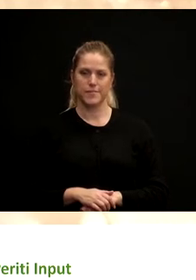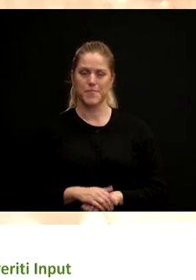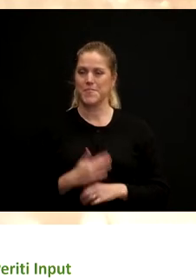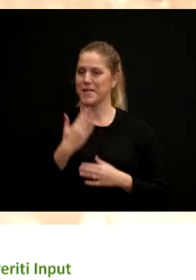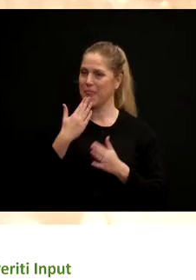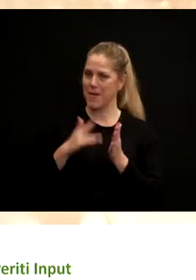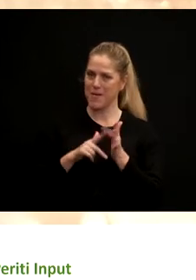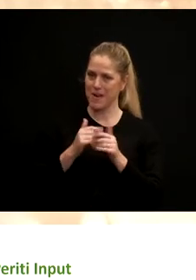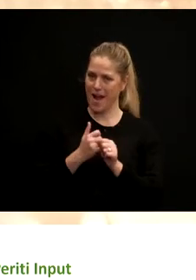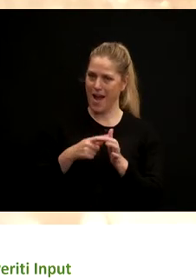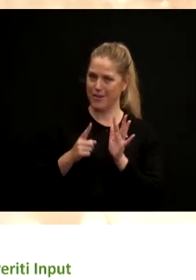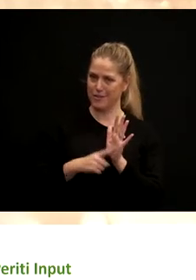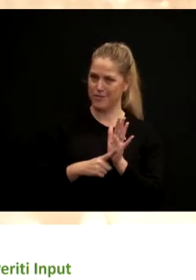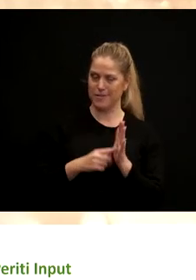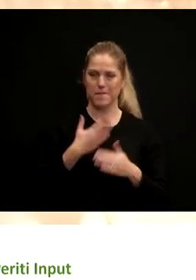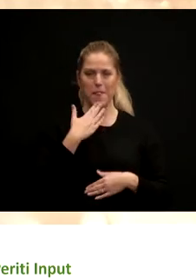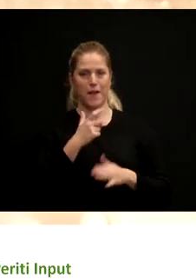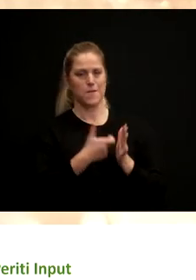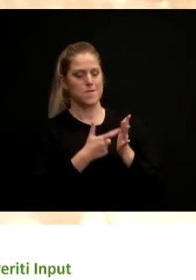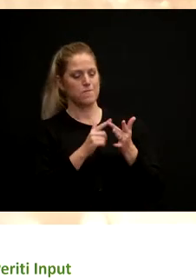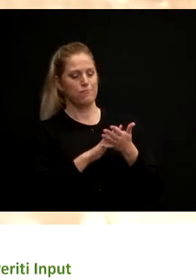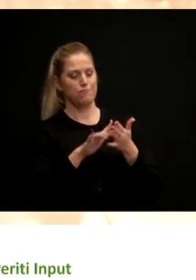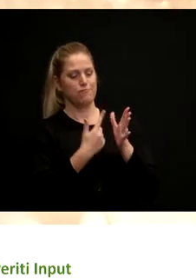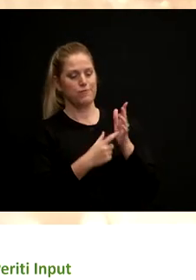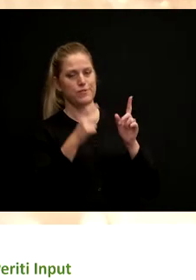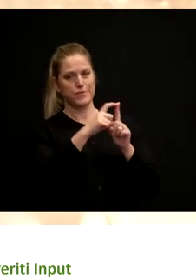Thank you, Nigel, and thank you again, Richard.